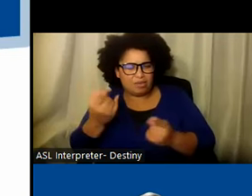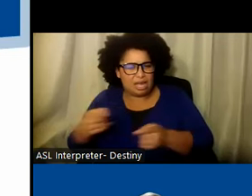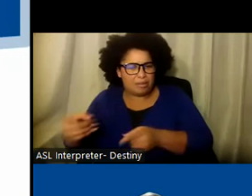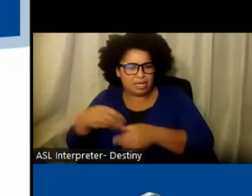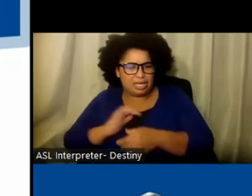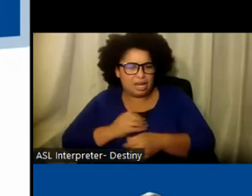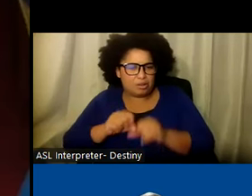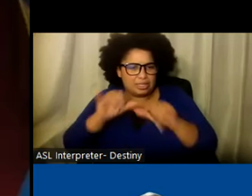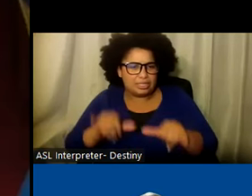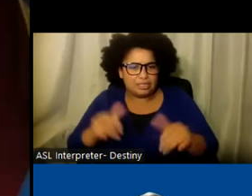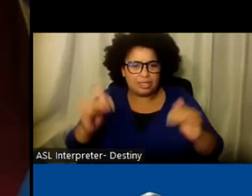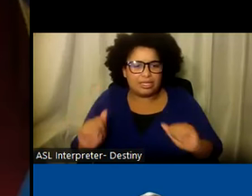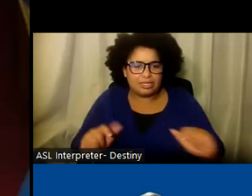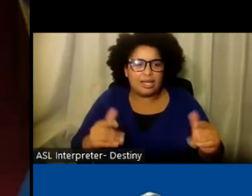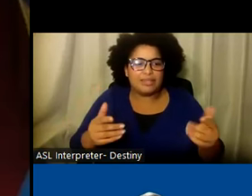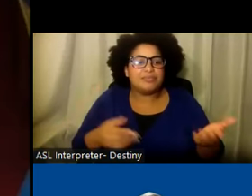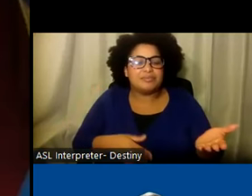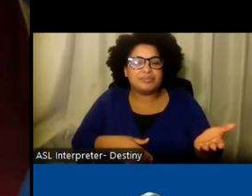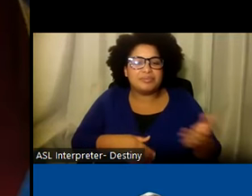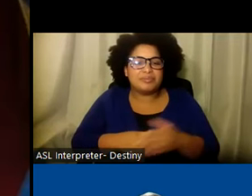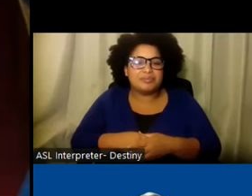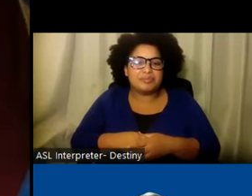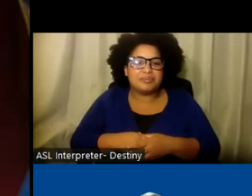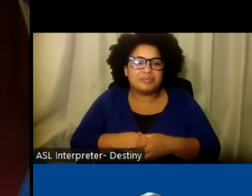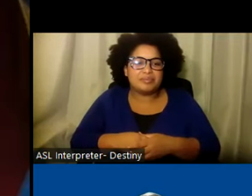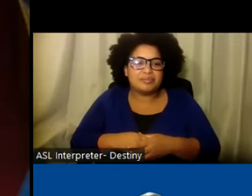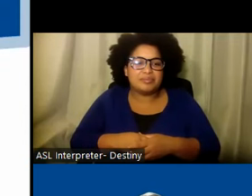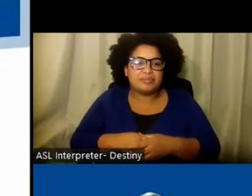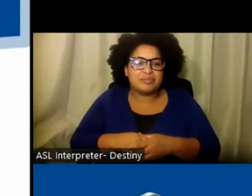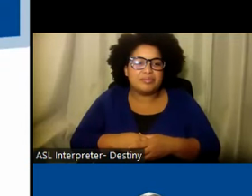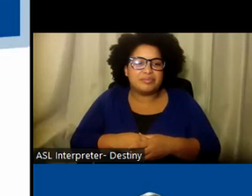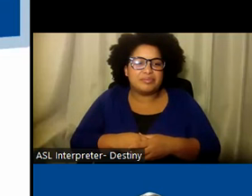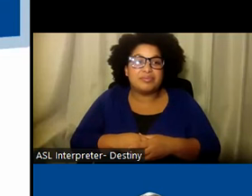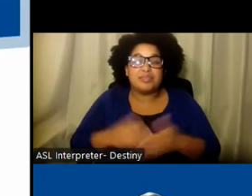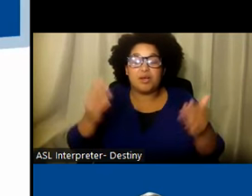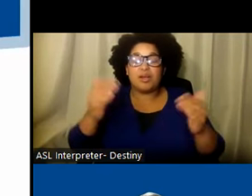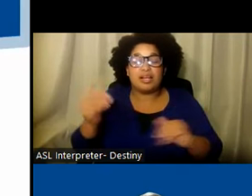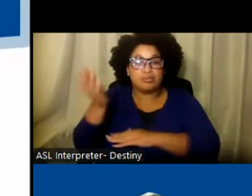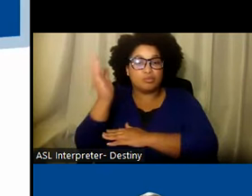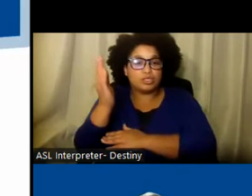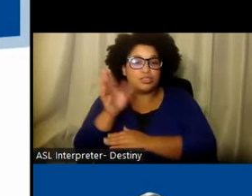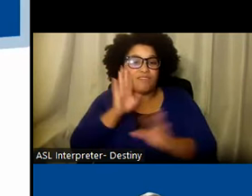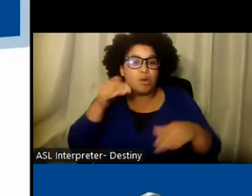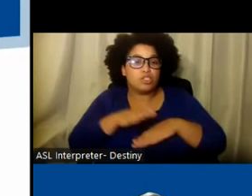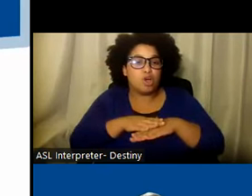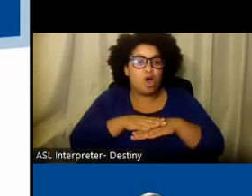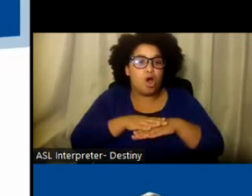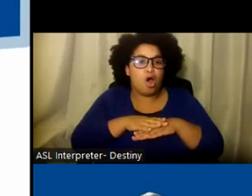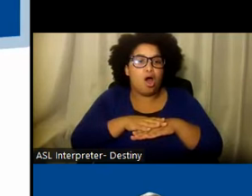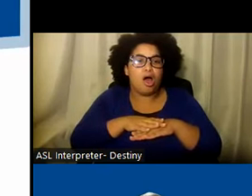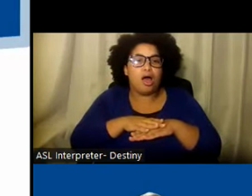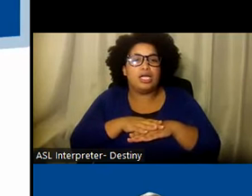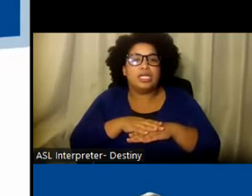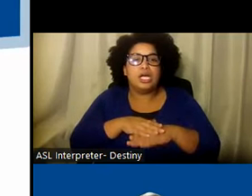on, next slide, please. And next slide. In our next webinar, we really focused on the restoration of social wreck and